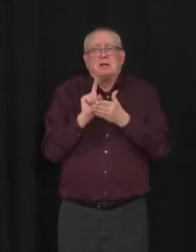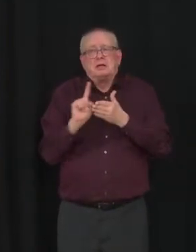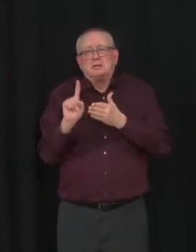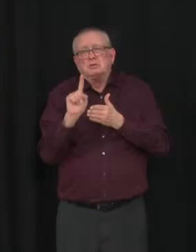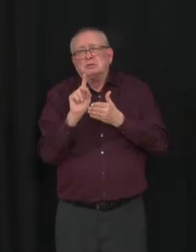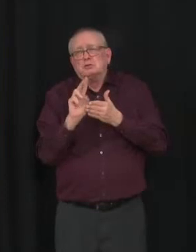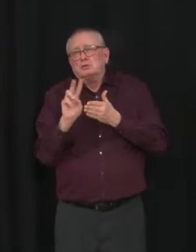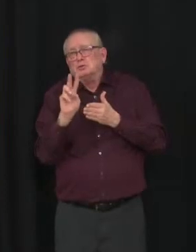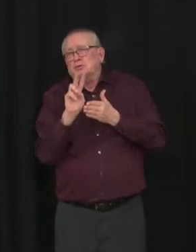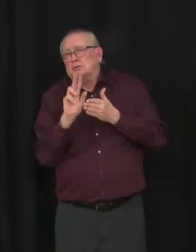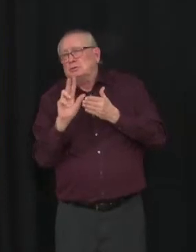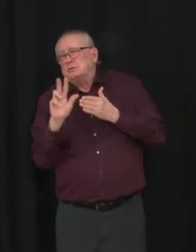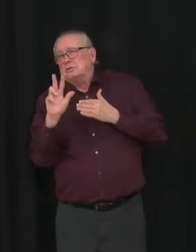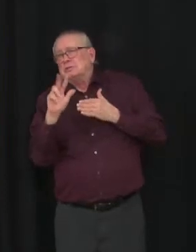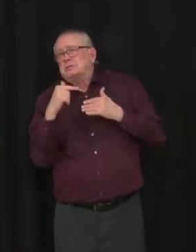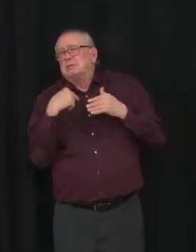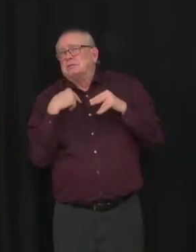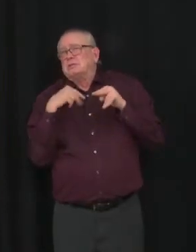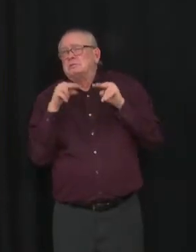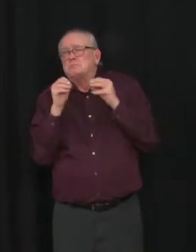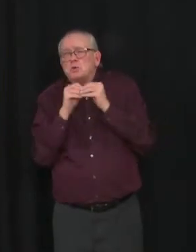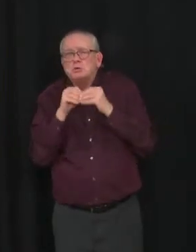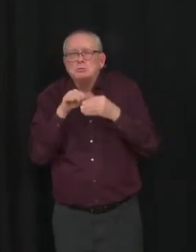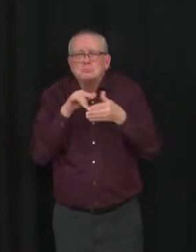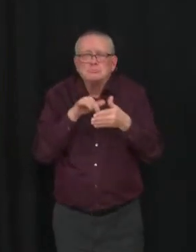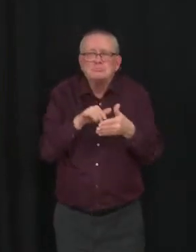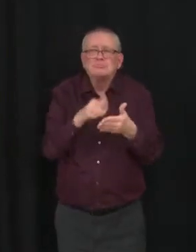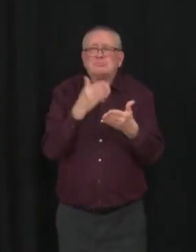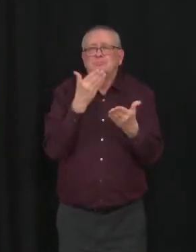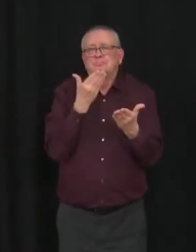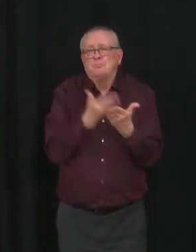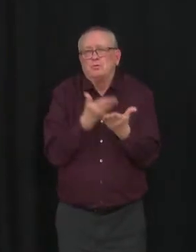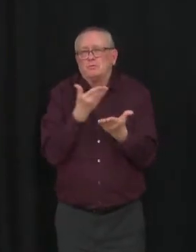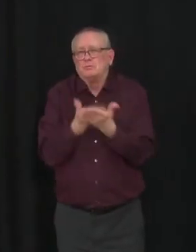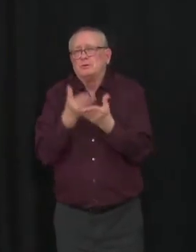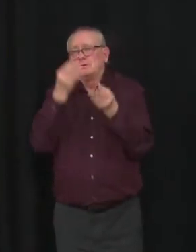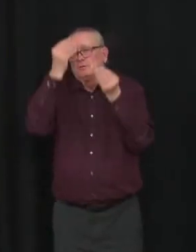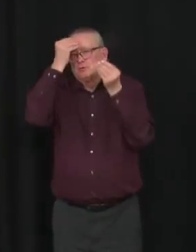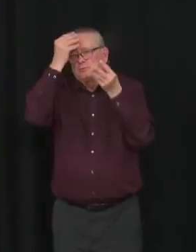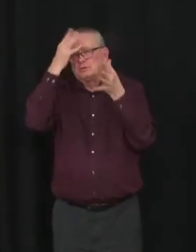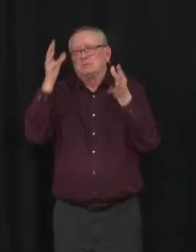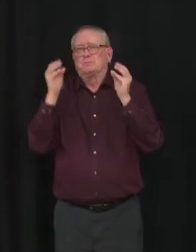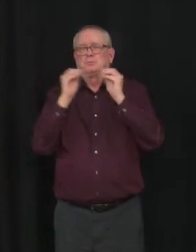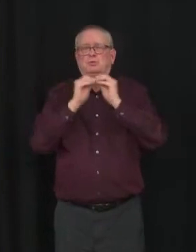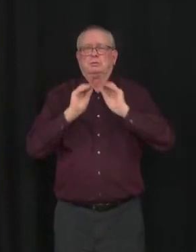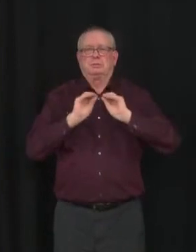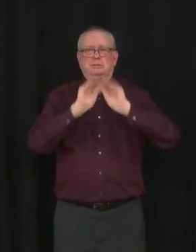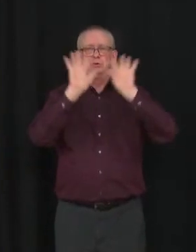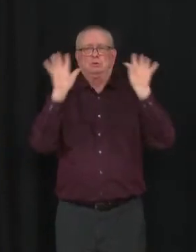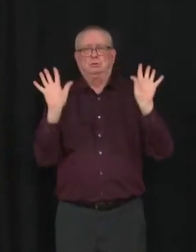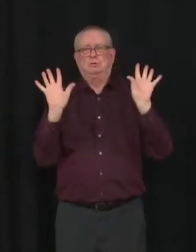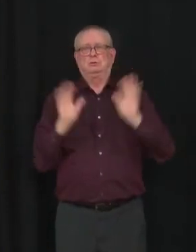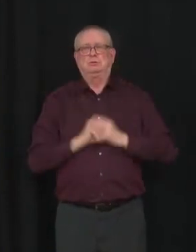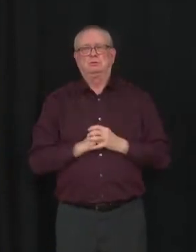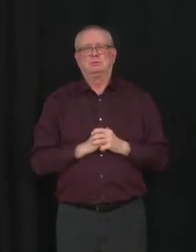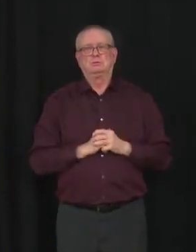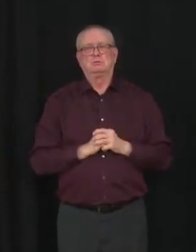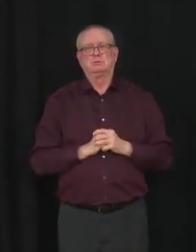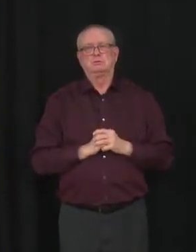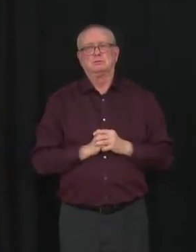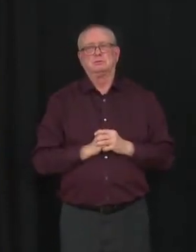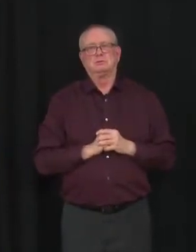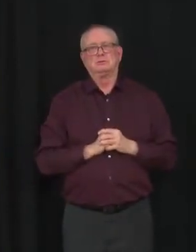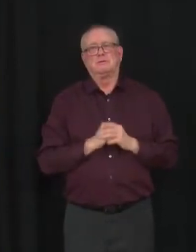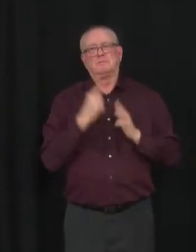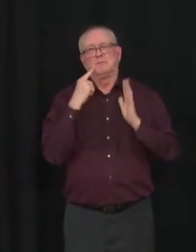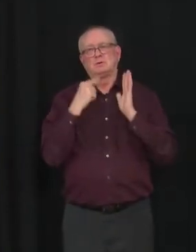more definitive data from jurisdictions that were hit early by Omicron. Like I mentioned, for